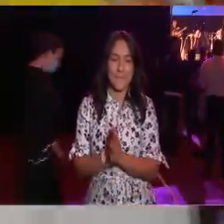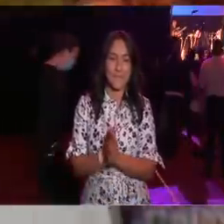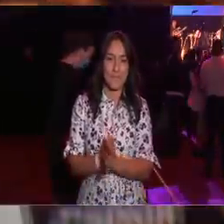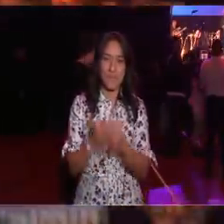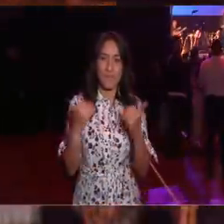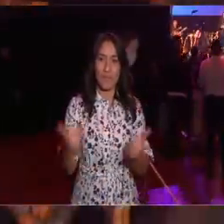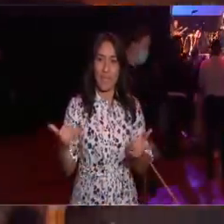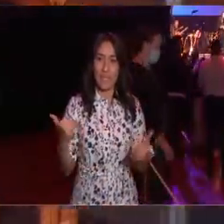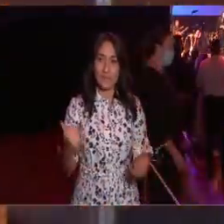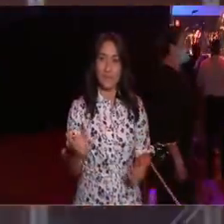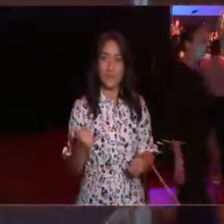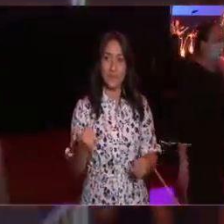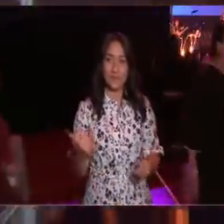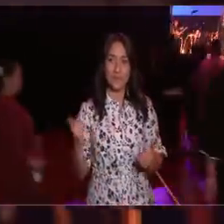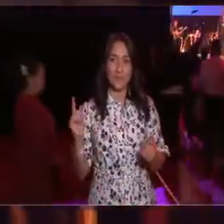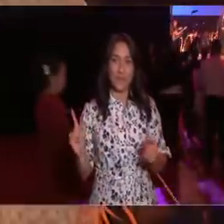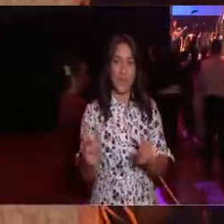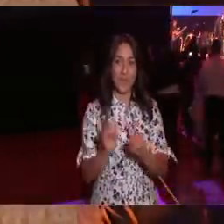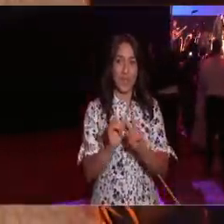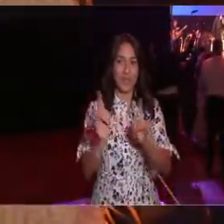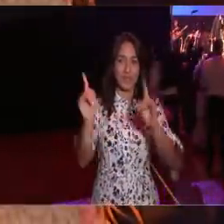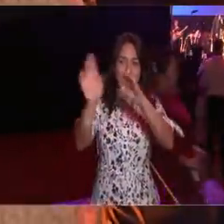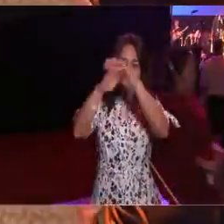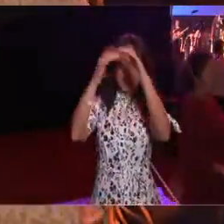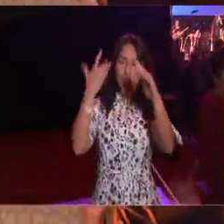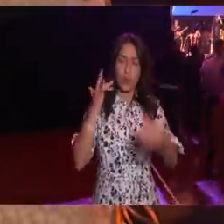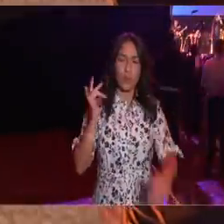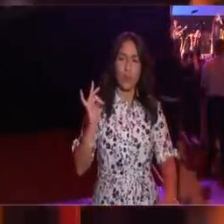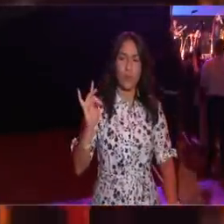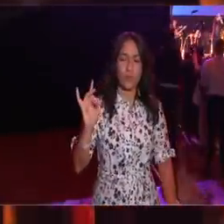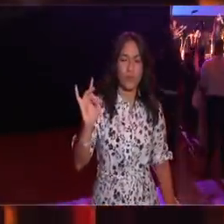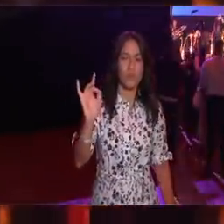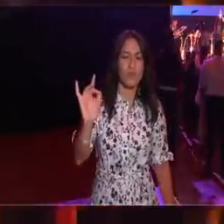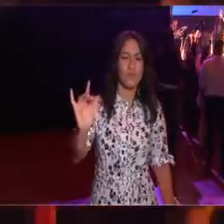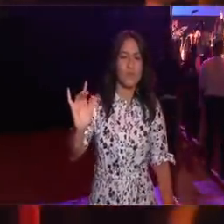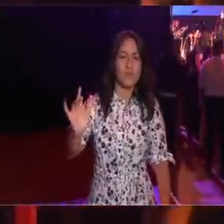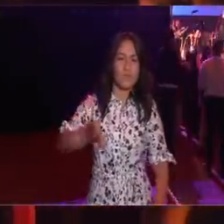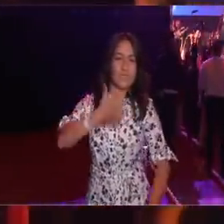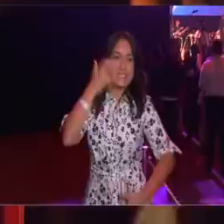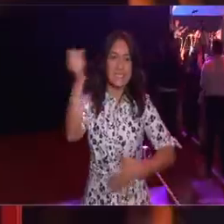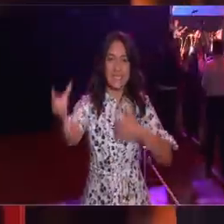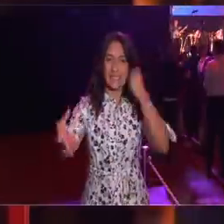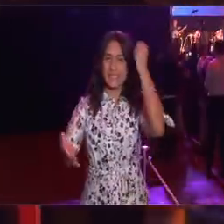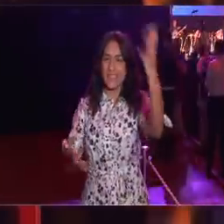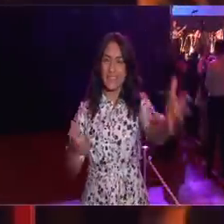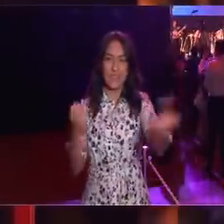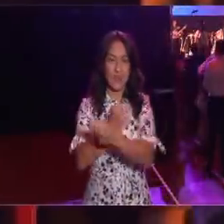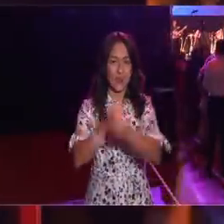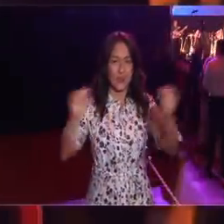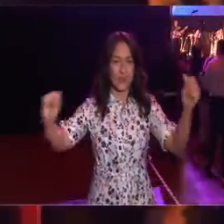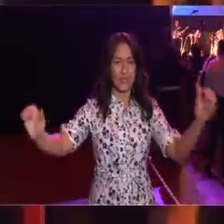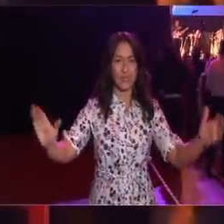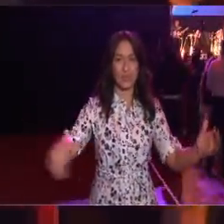From now till I walk the streets of gold, I'll sing of how